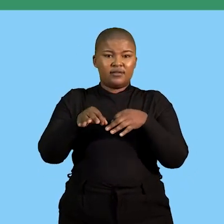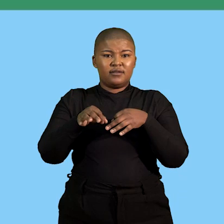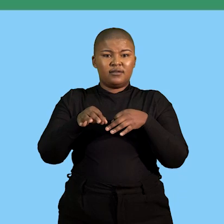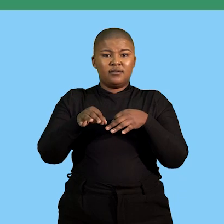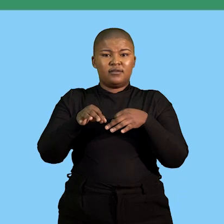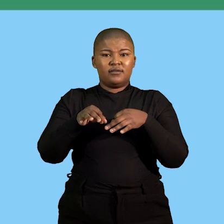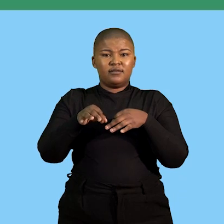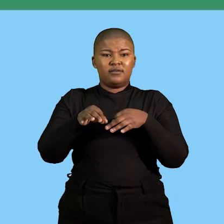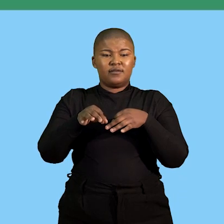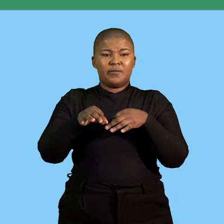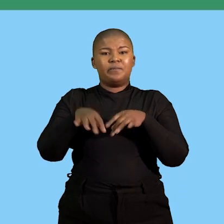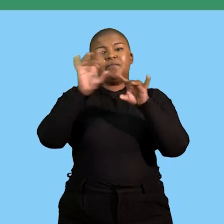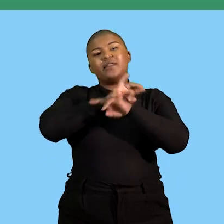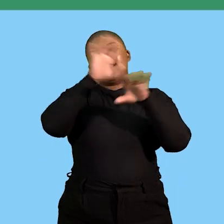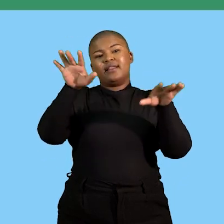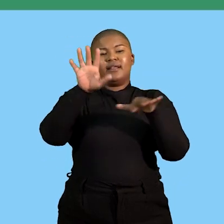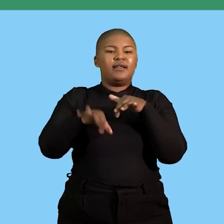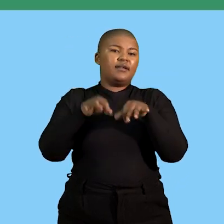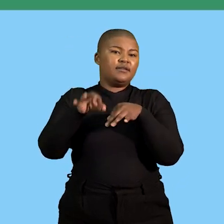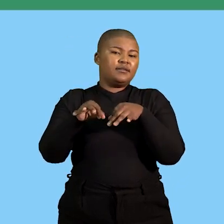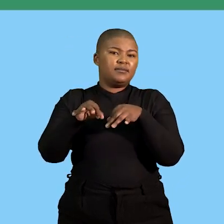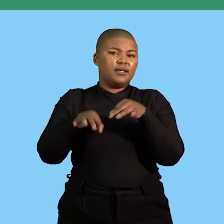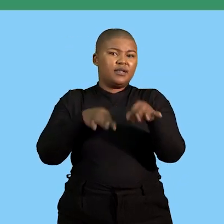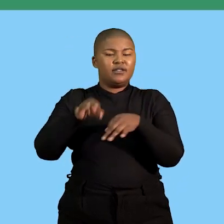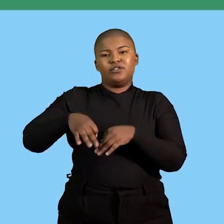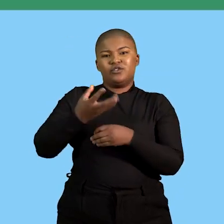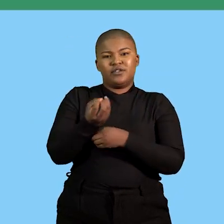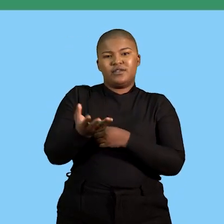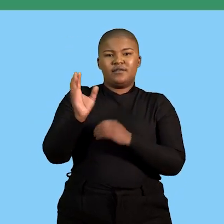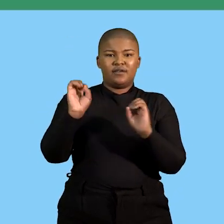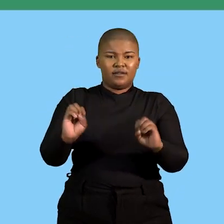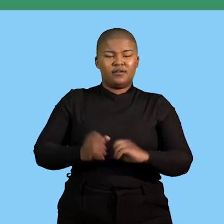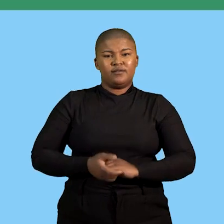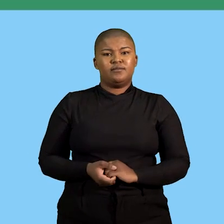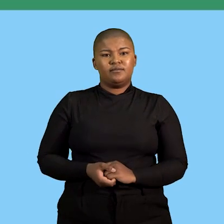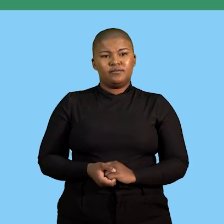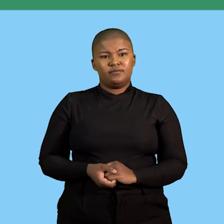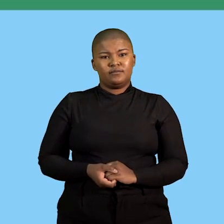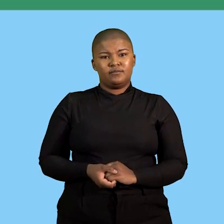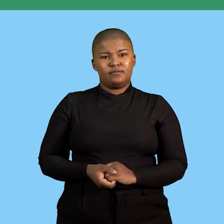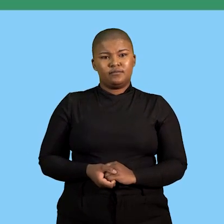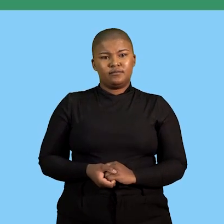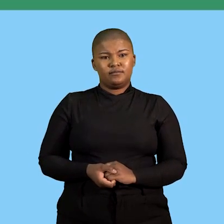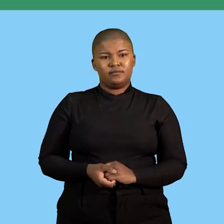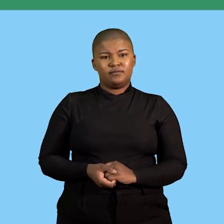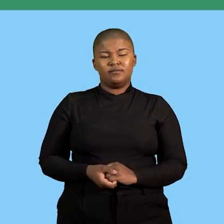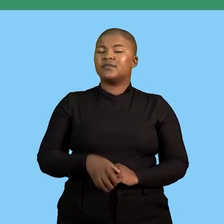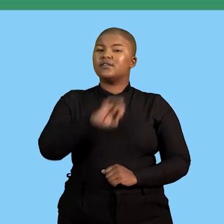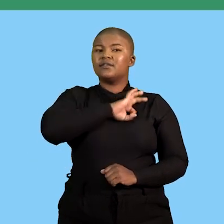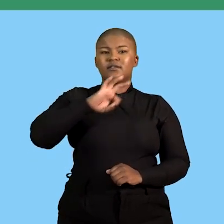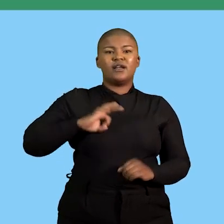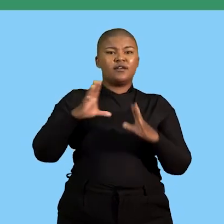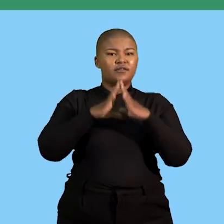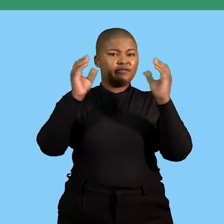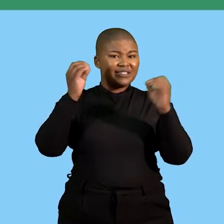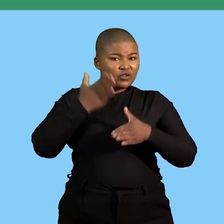the tasks are not what now? The employees do not complete their tasks effectively as clear instructions